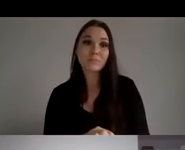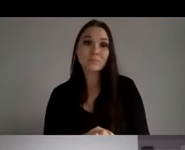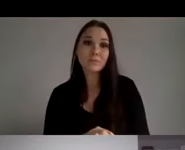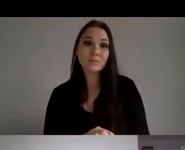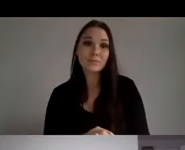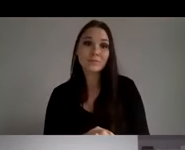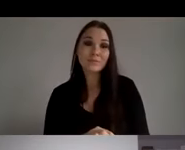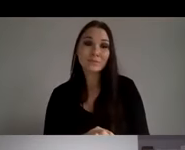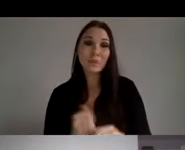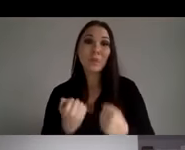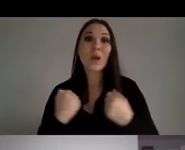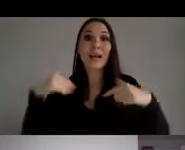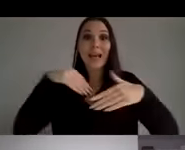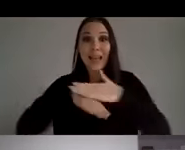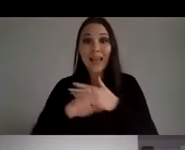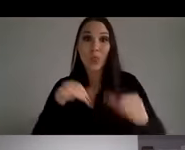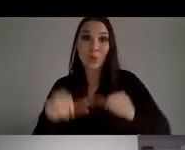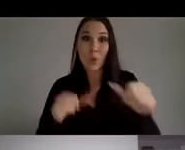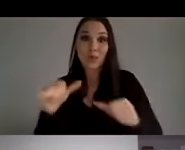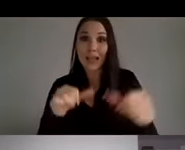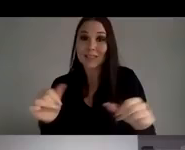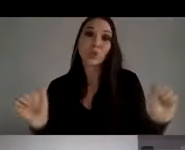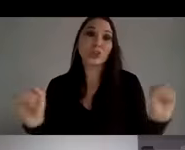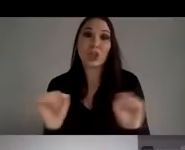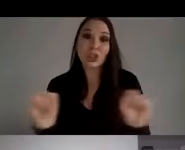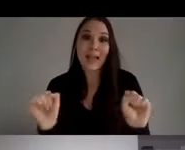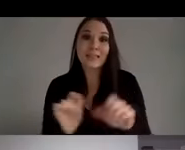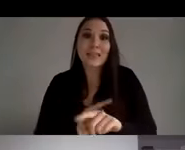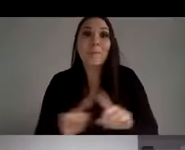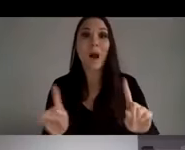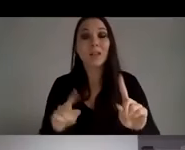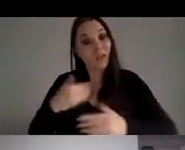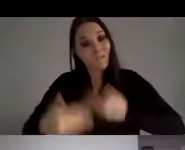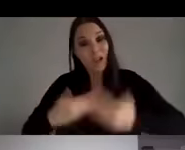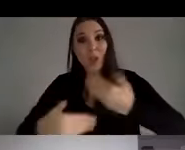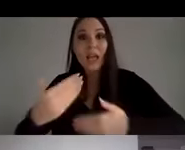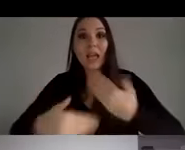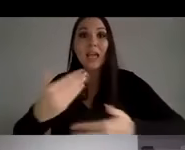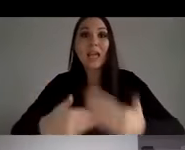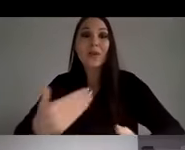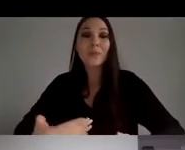we're in the certification process, so we don't have it just yet, but eventually we will literally be going to